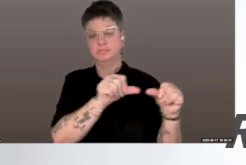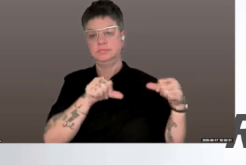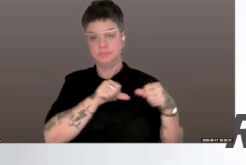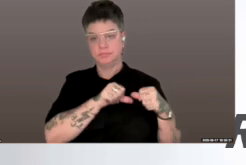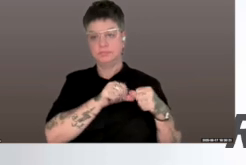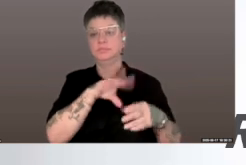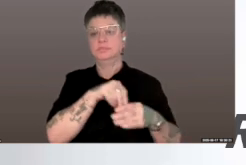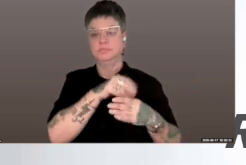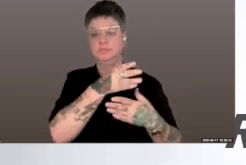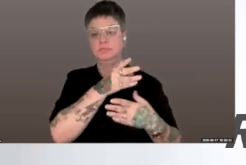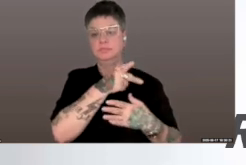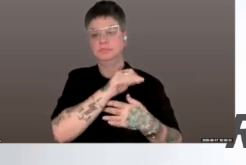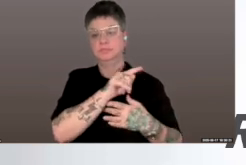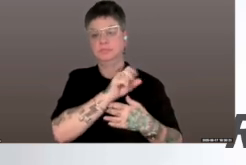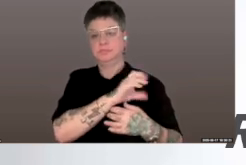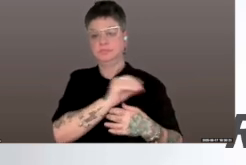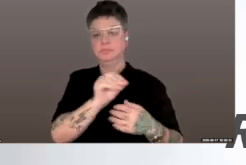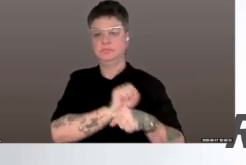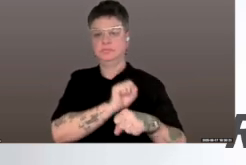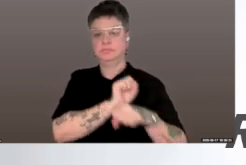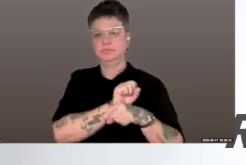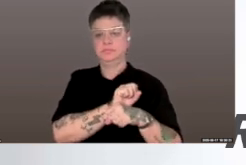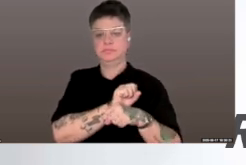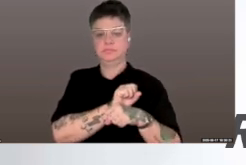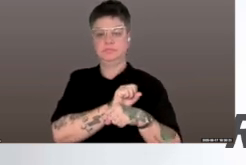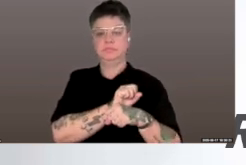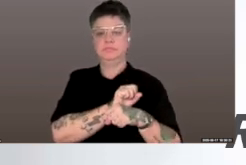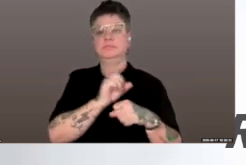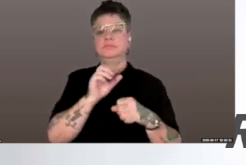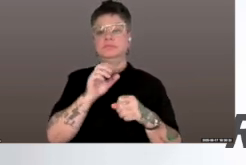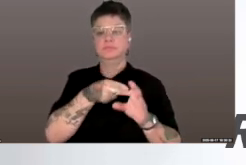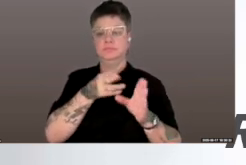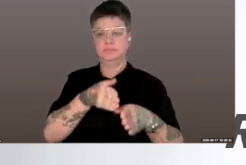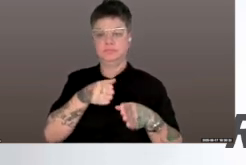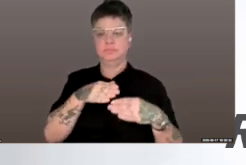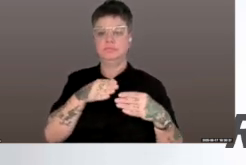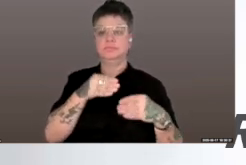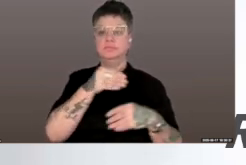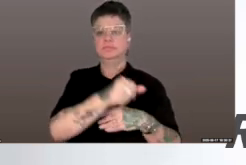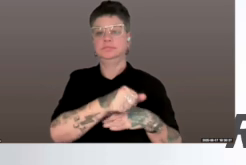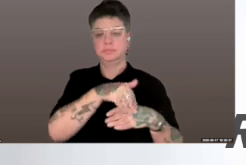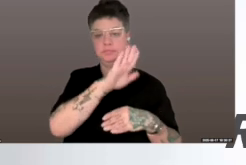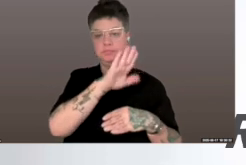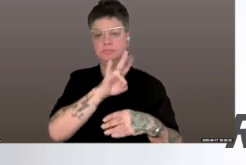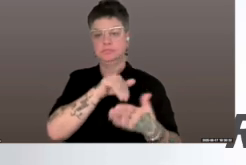been diagnosed, the participant makes the decision to replace the vehicle.